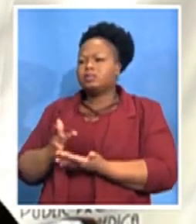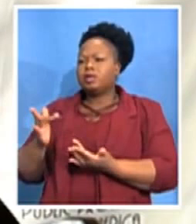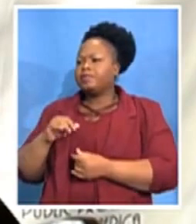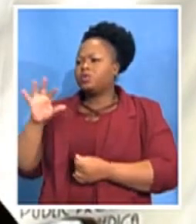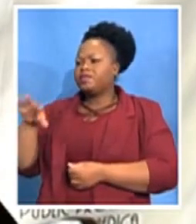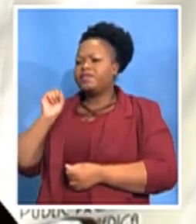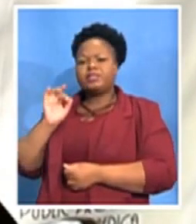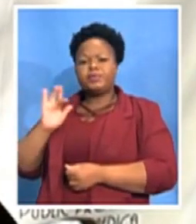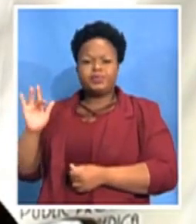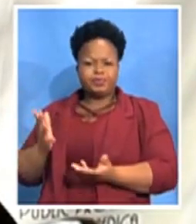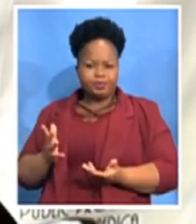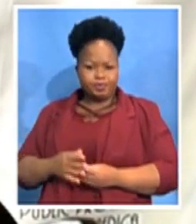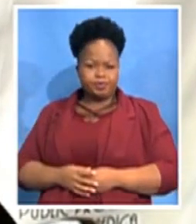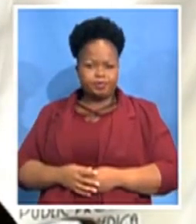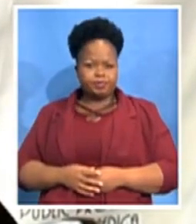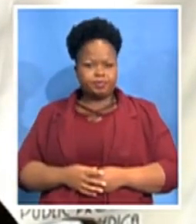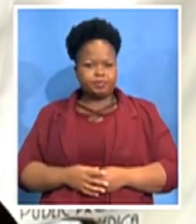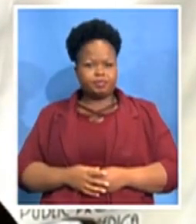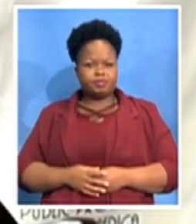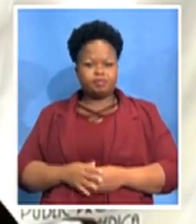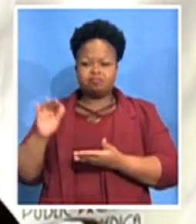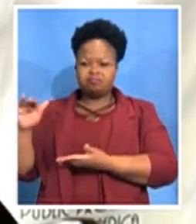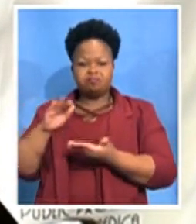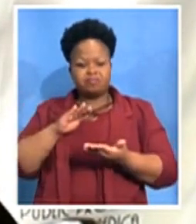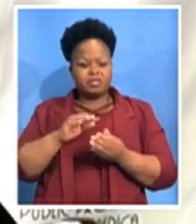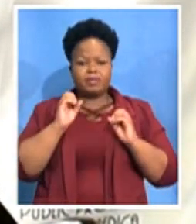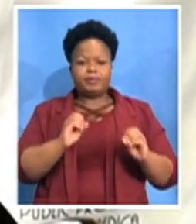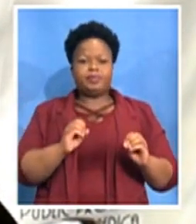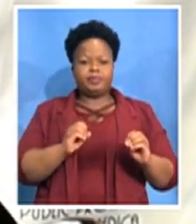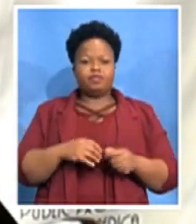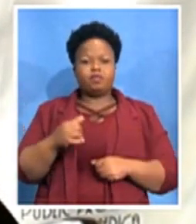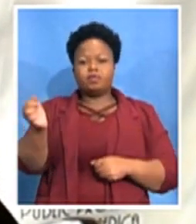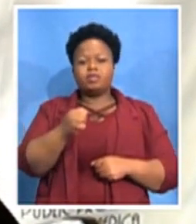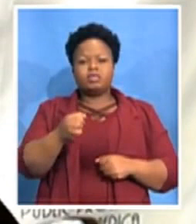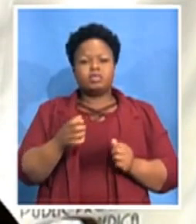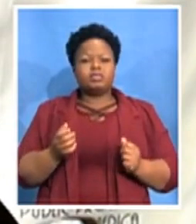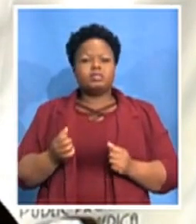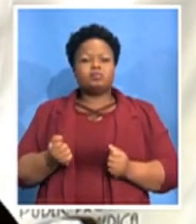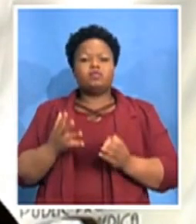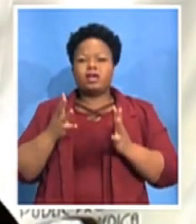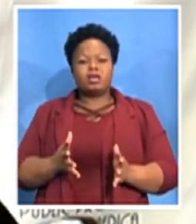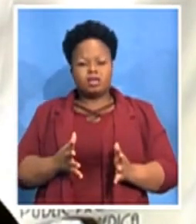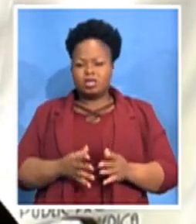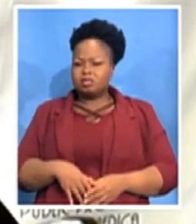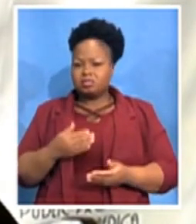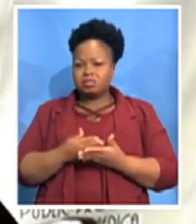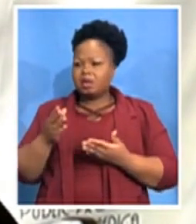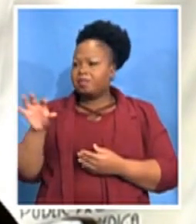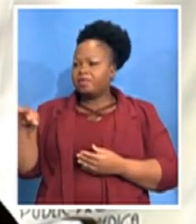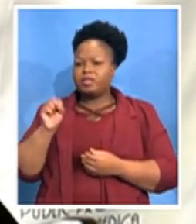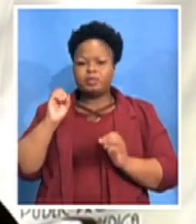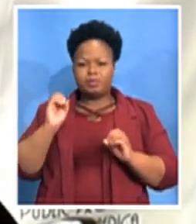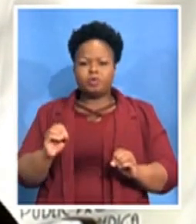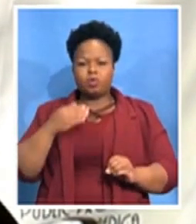Non-delivery of the procured PPEs by the appointed service provider who was on the provincial